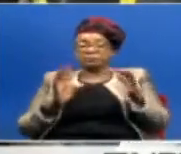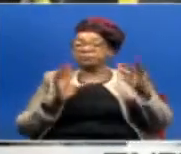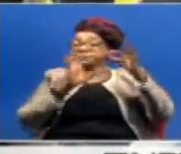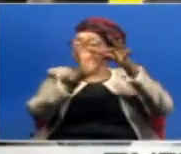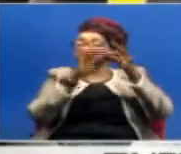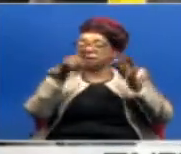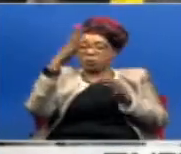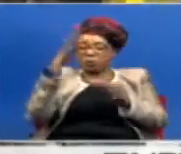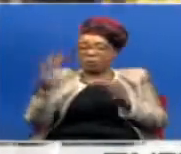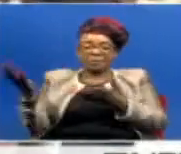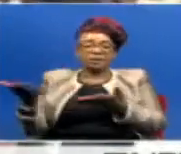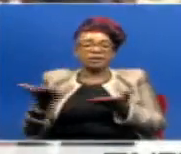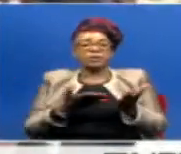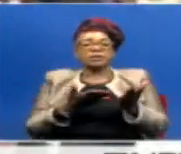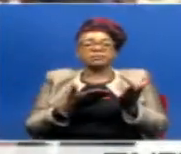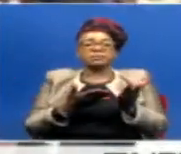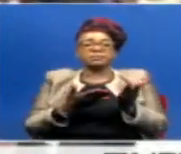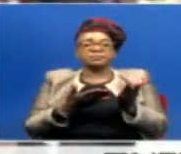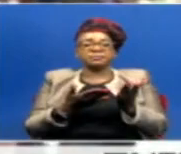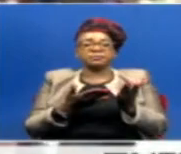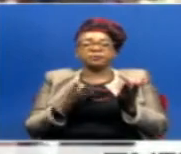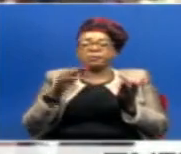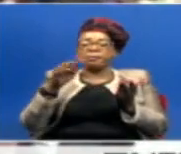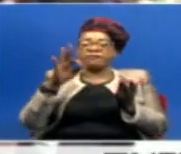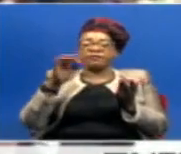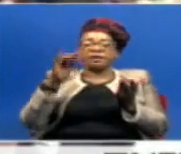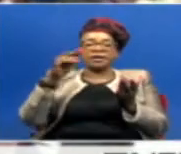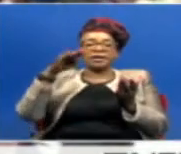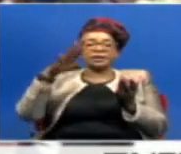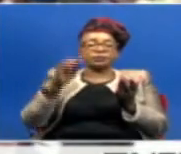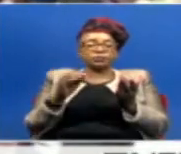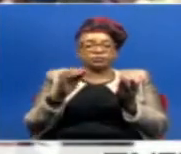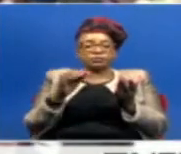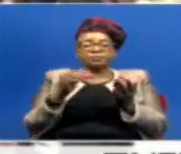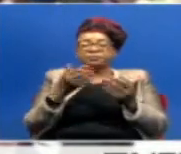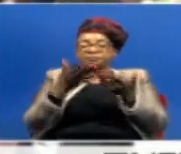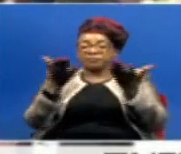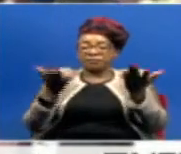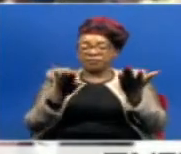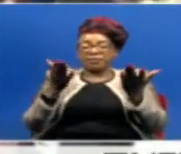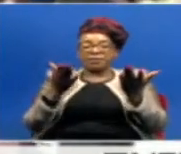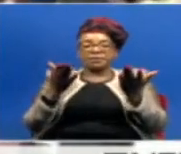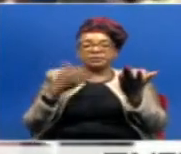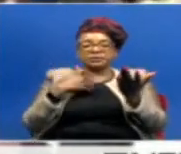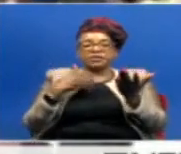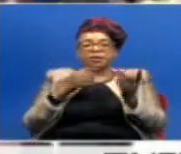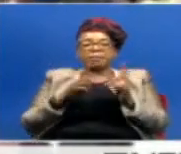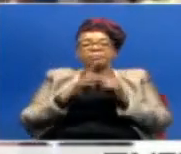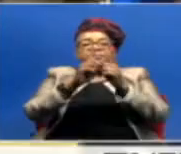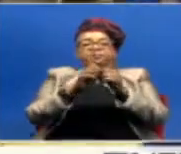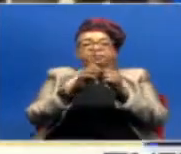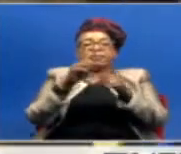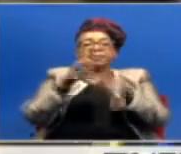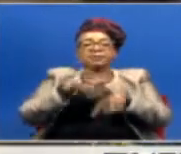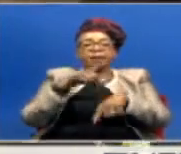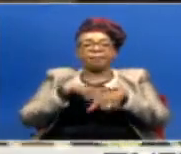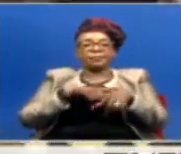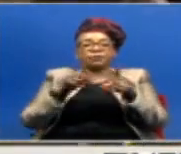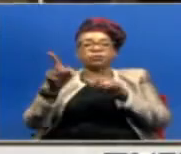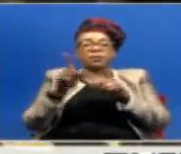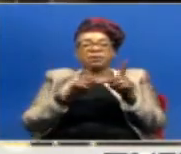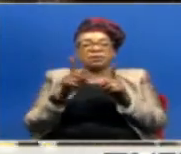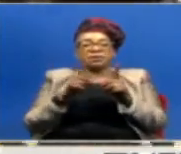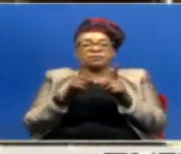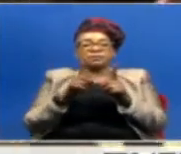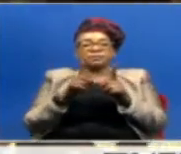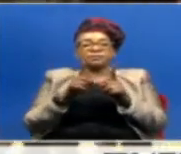kukukaribisha hapa Mfangano. No ODM party MPs from the region accompanied the president during the tour. The president development